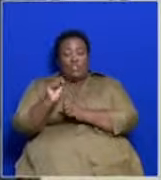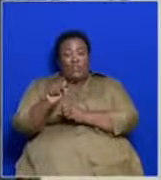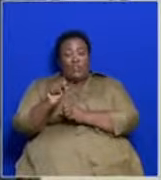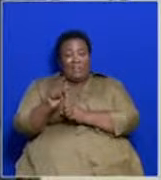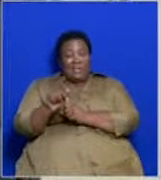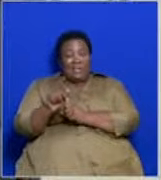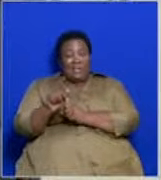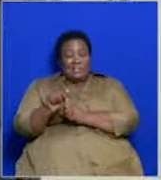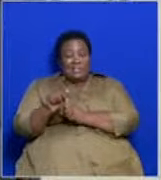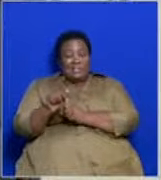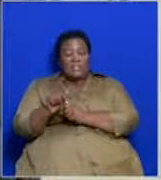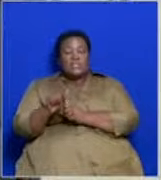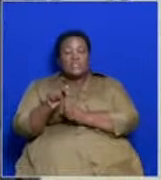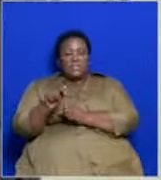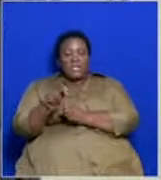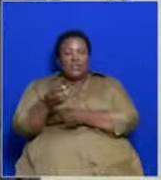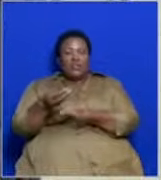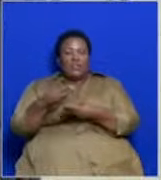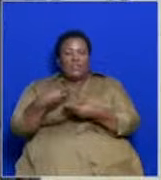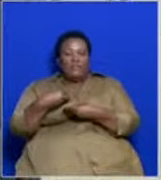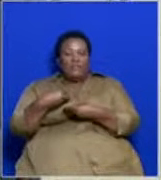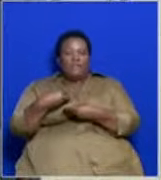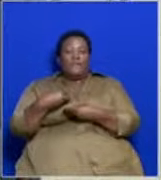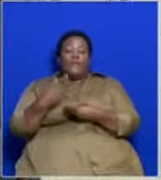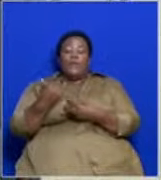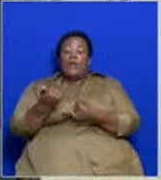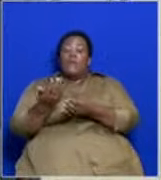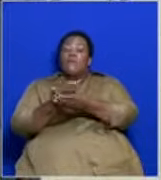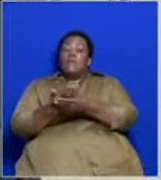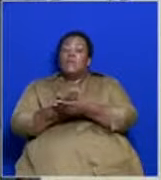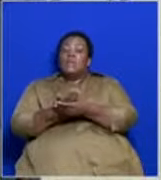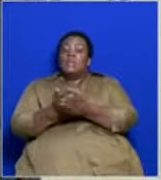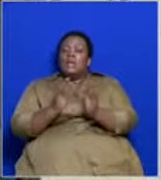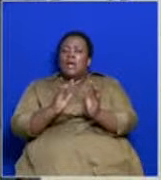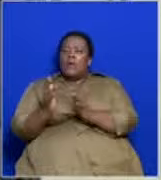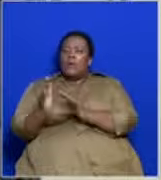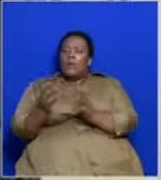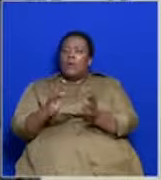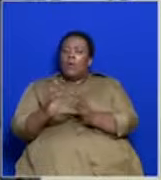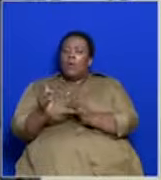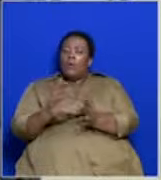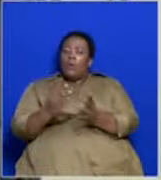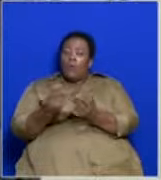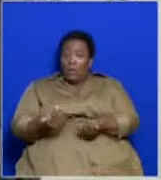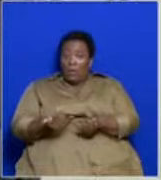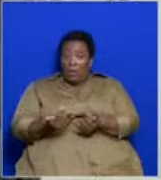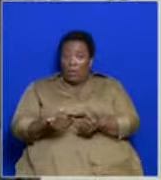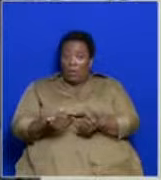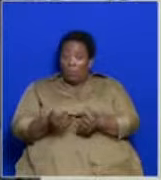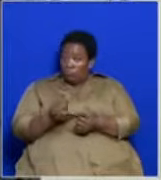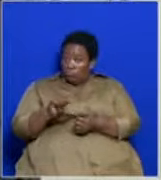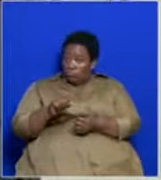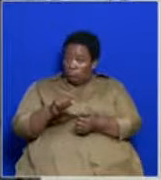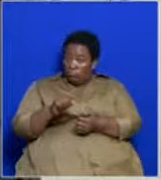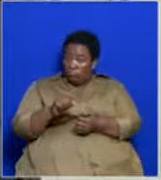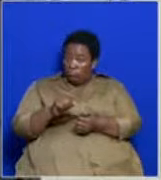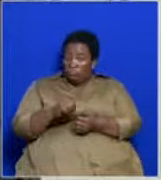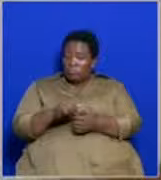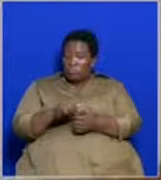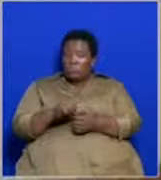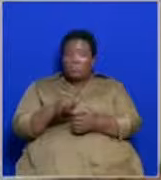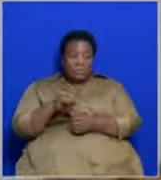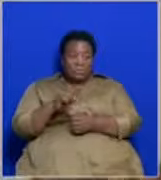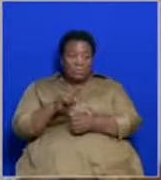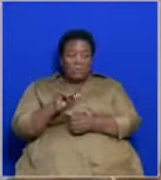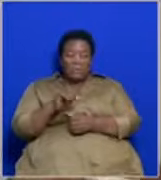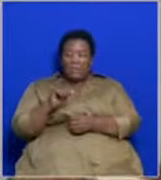the status of the case as we speak? Yes. Is that correct? Can you highlight then the details